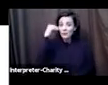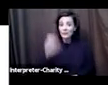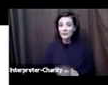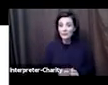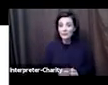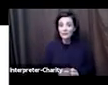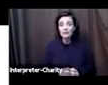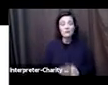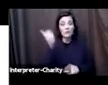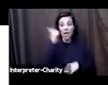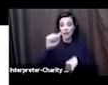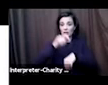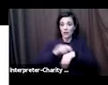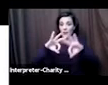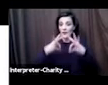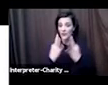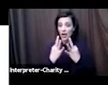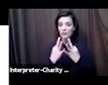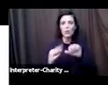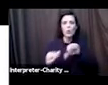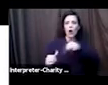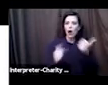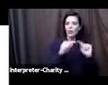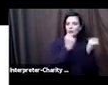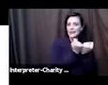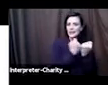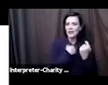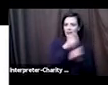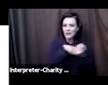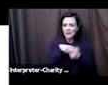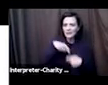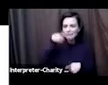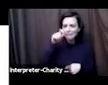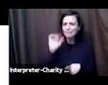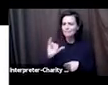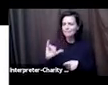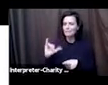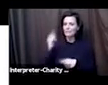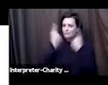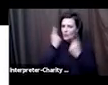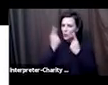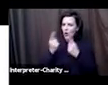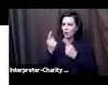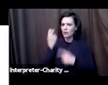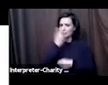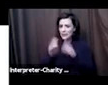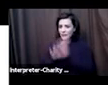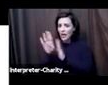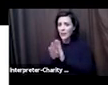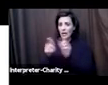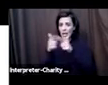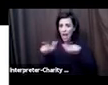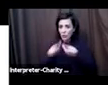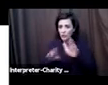time a family member or additional team has specific questions involving language or speech development, things like that, it is good to